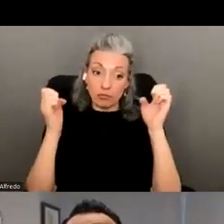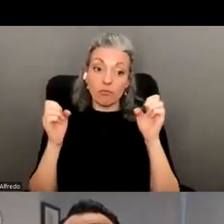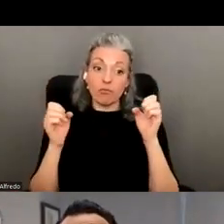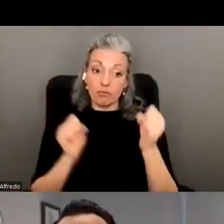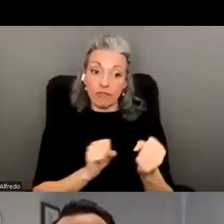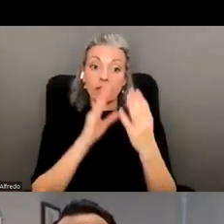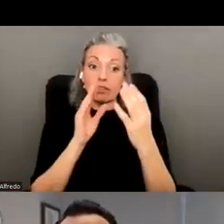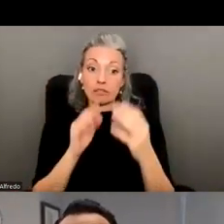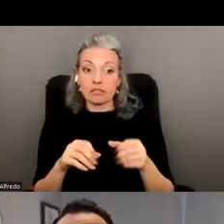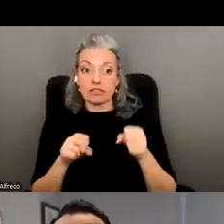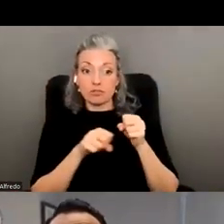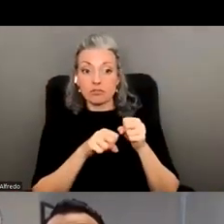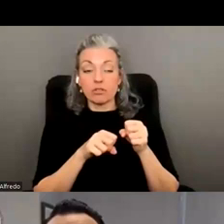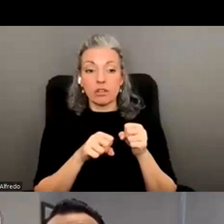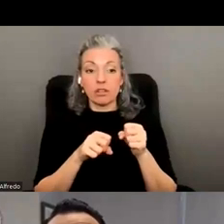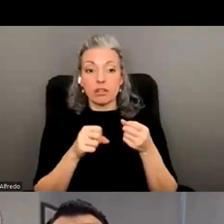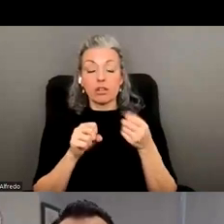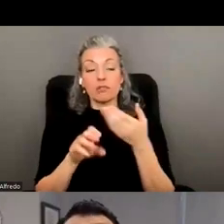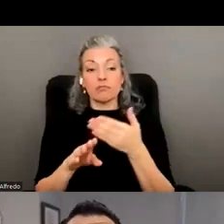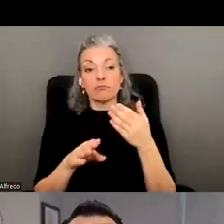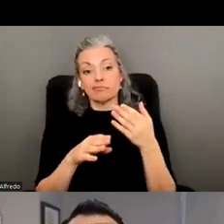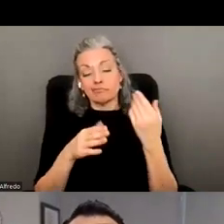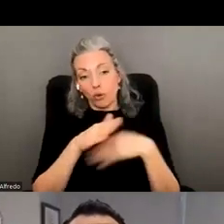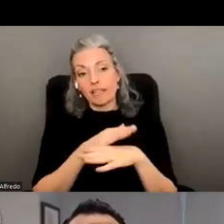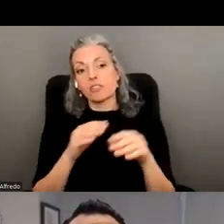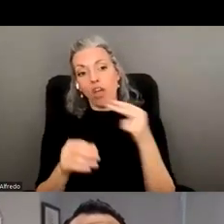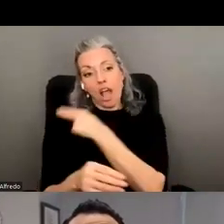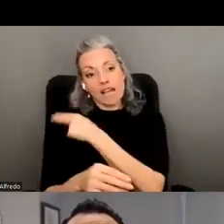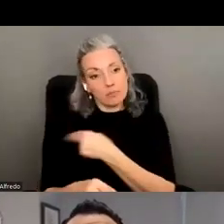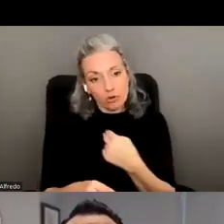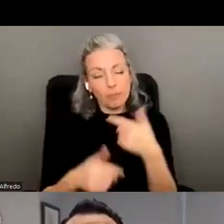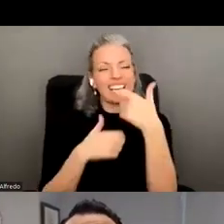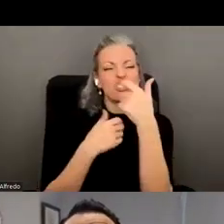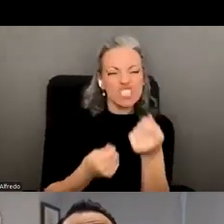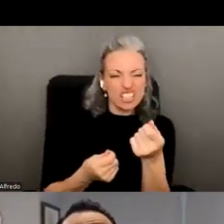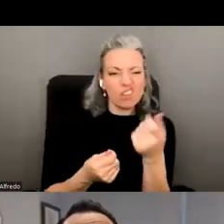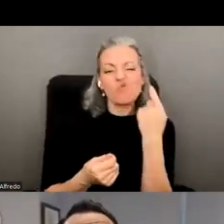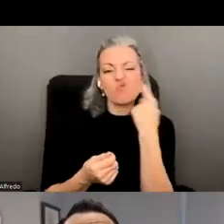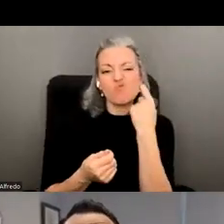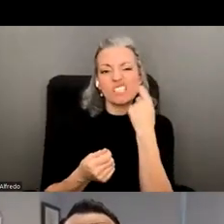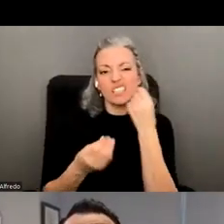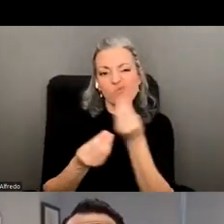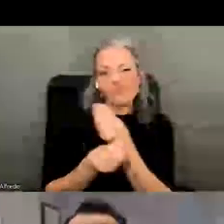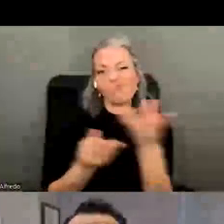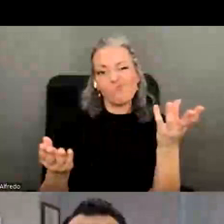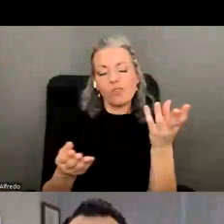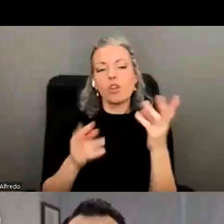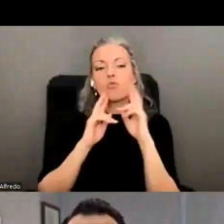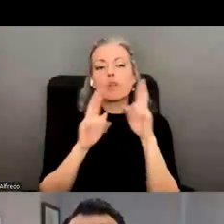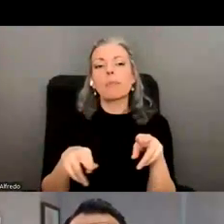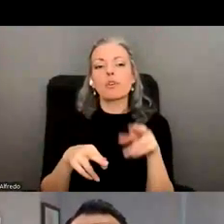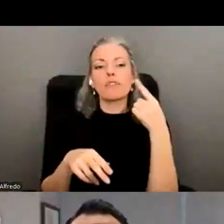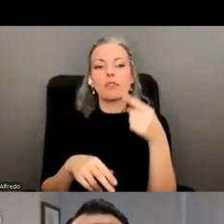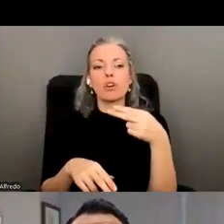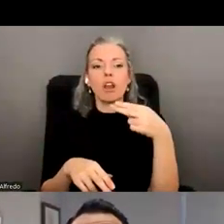social drivers of health in preventable hospitalizations. And then of interest, potentially, we recently published a report on hospital discharges to hospice,